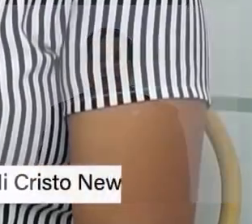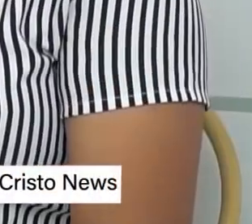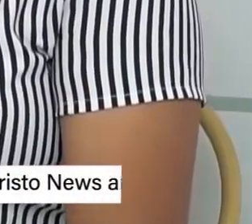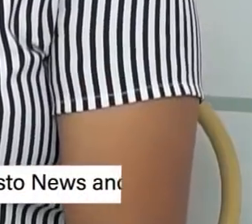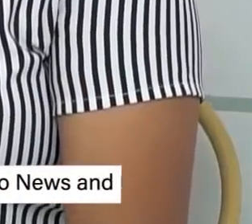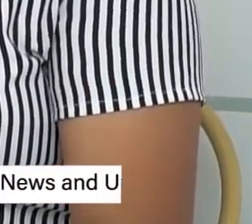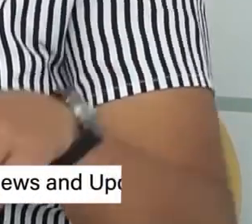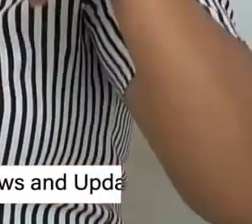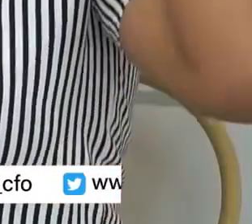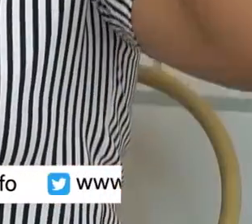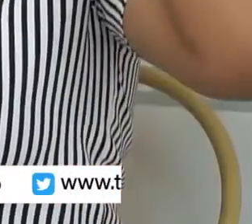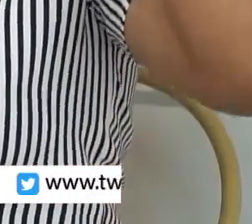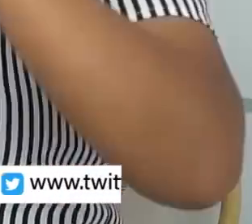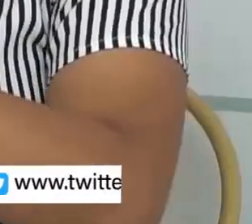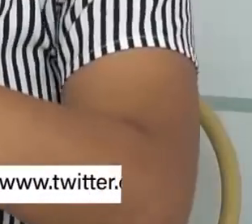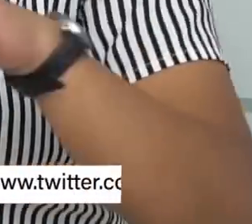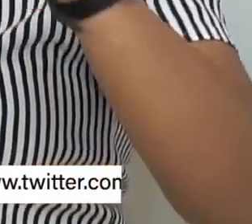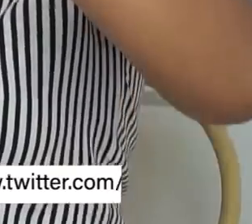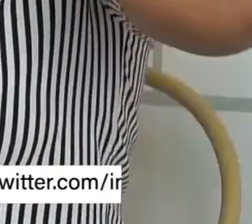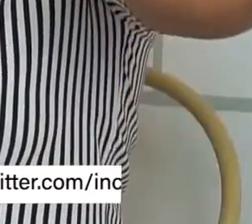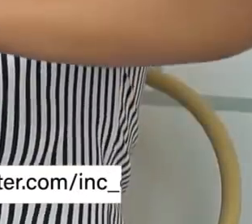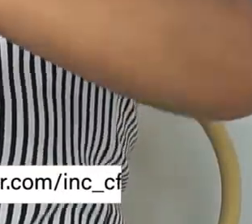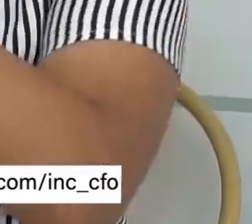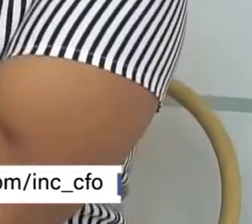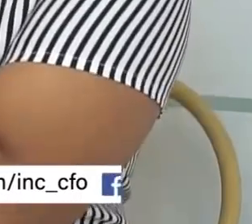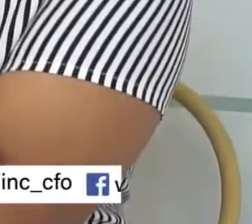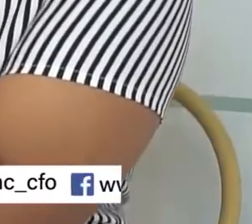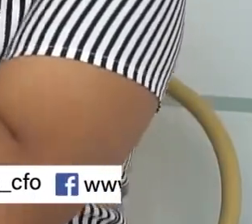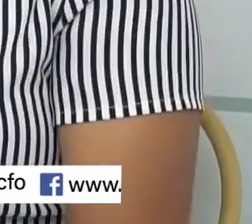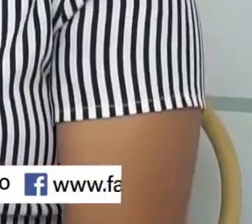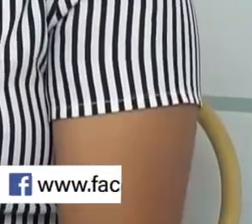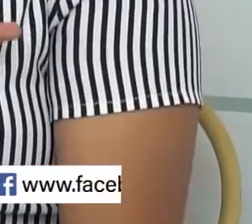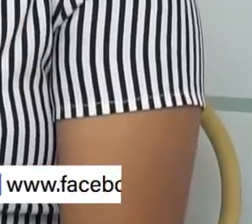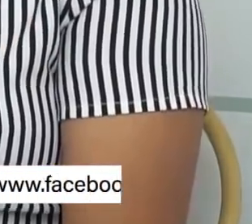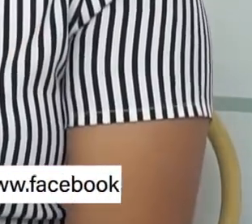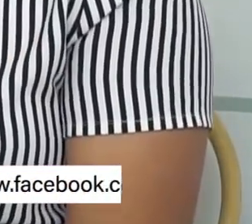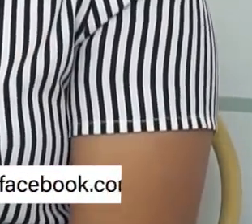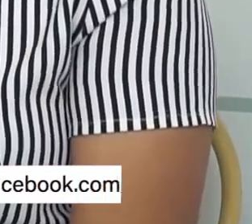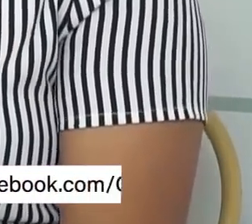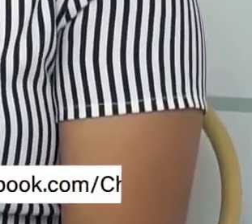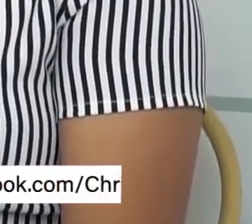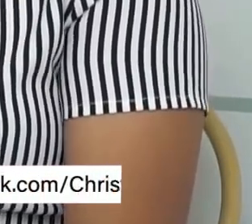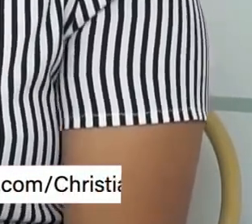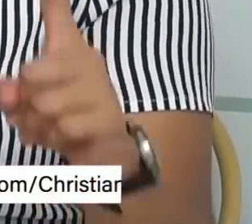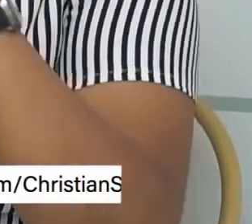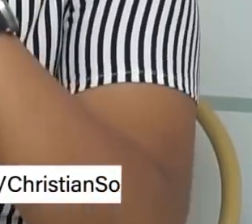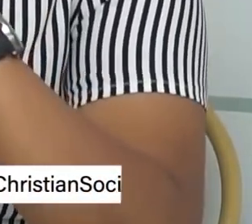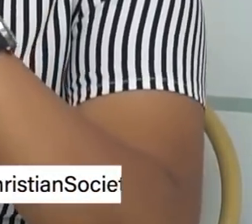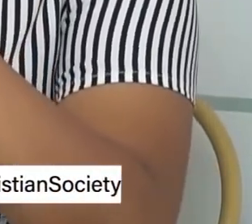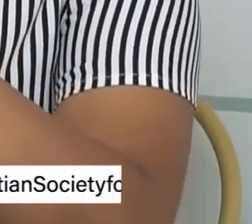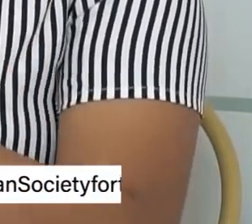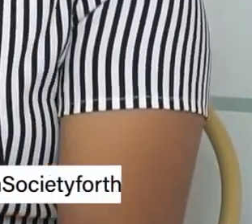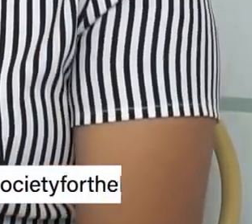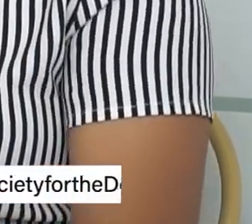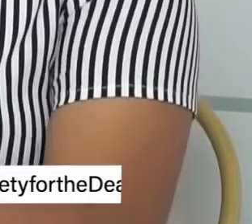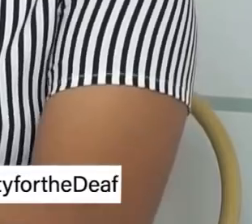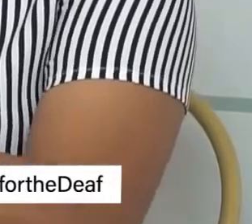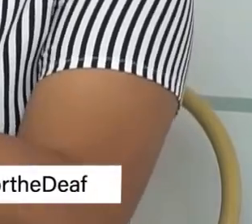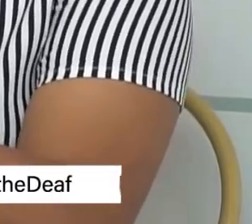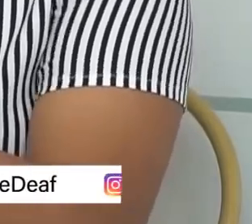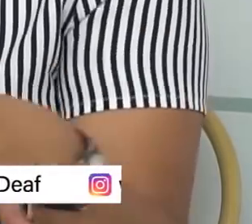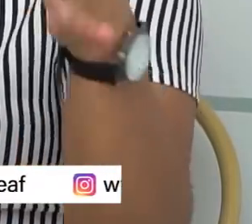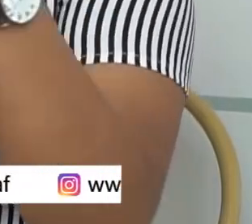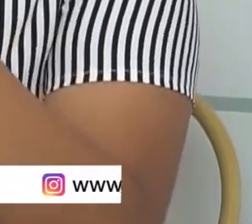My message to all the deaf people is don't lose hope. We are inviting you to join the